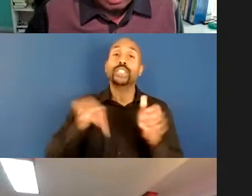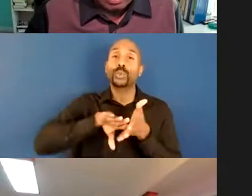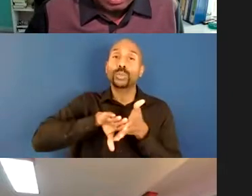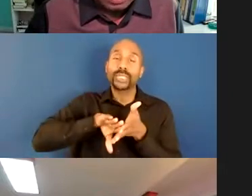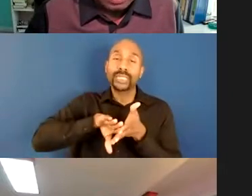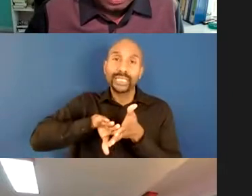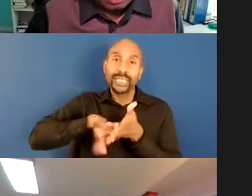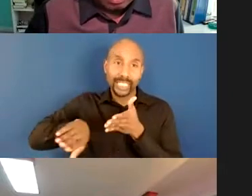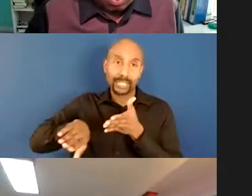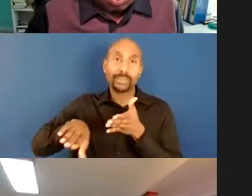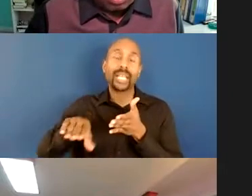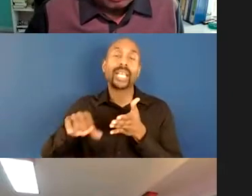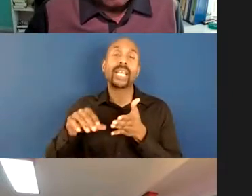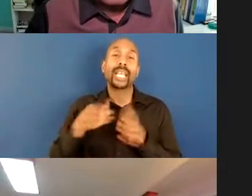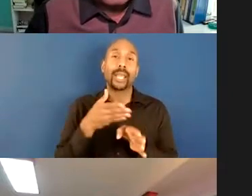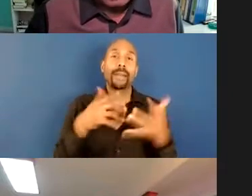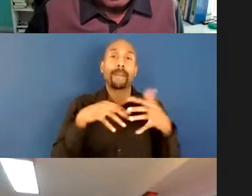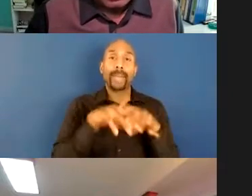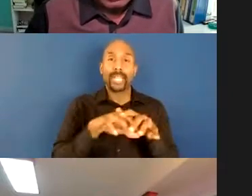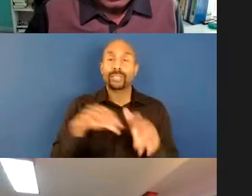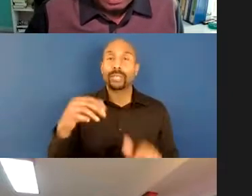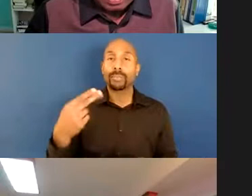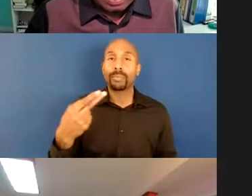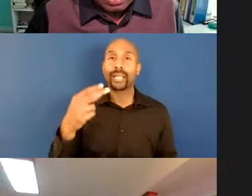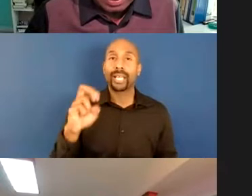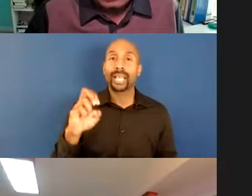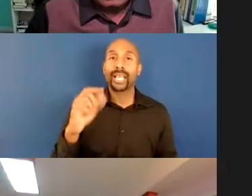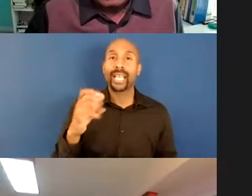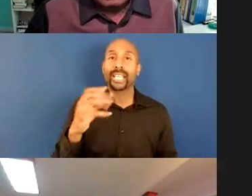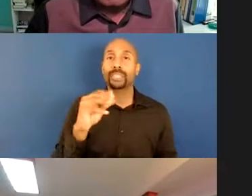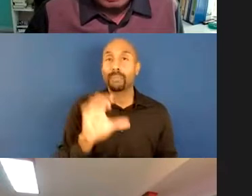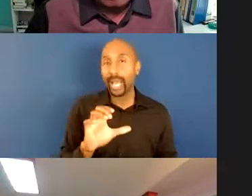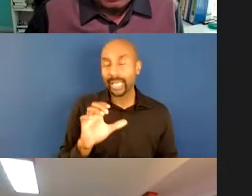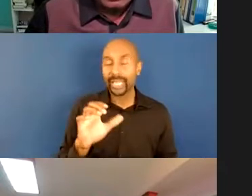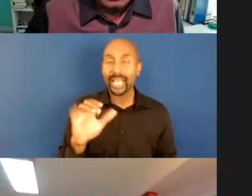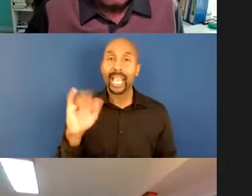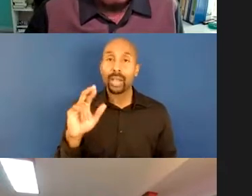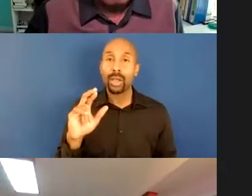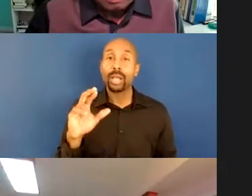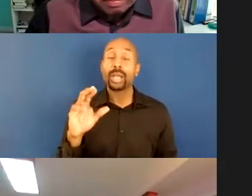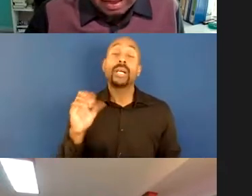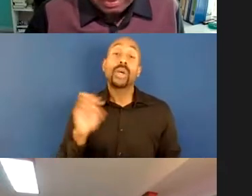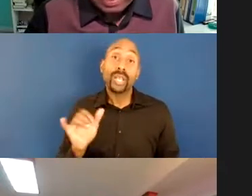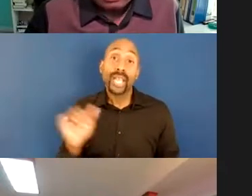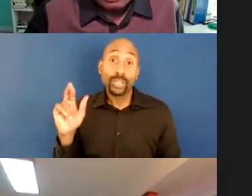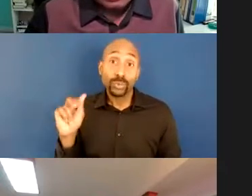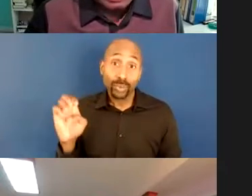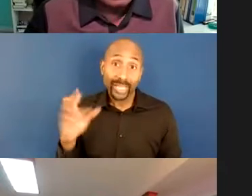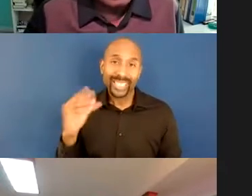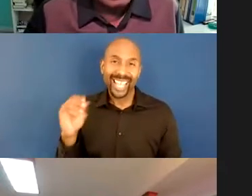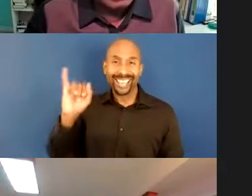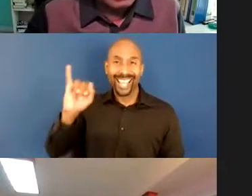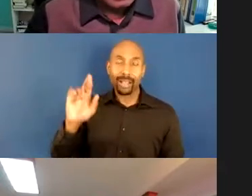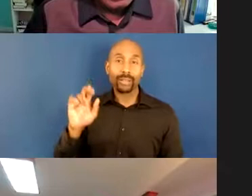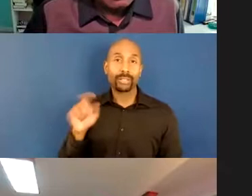mainstream hegemonic IR, or race and IR, and I was delighted to see you made full use of